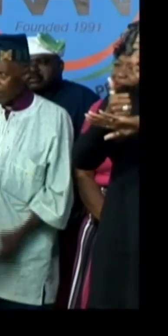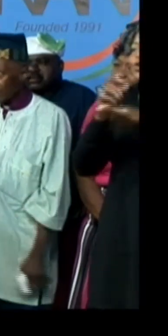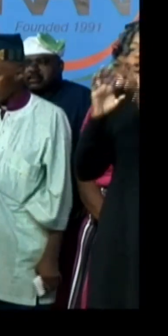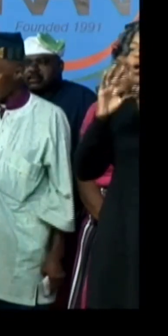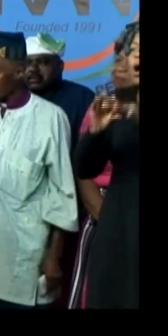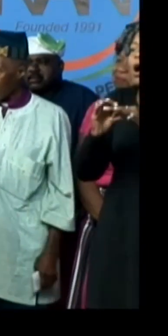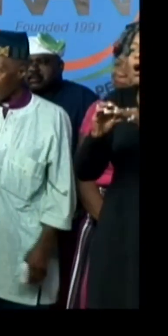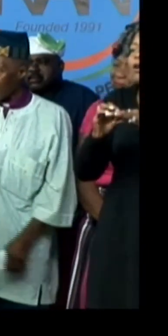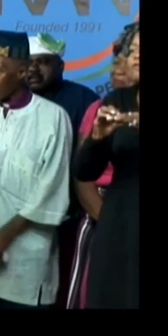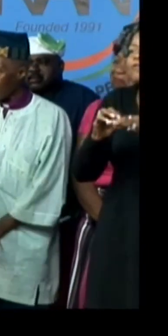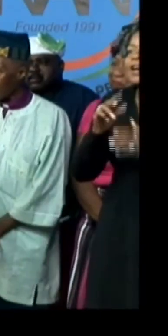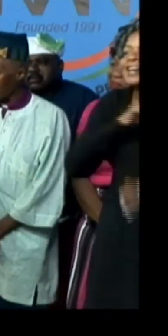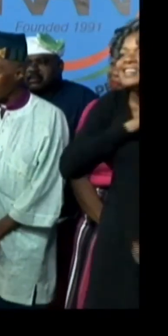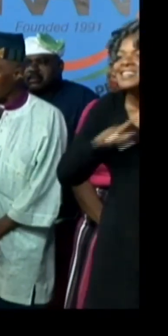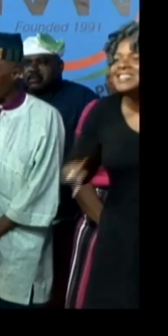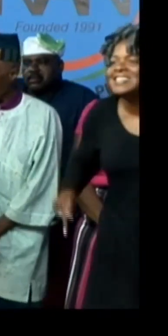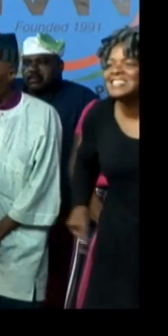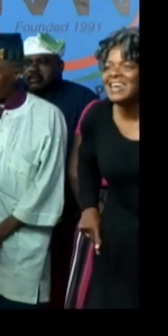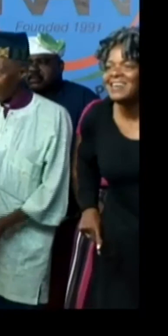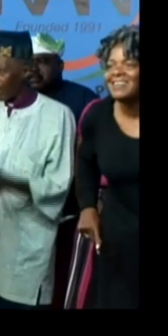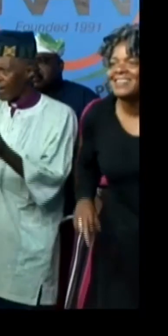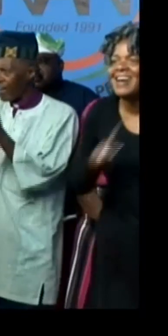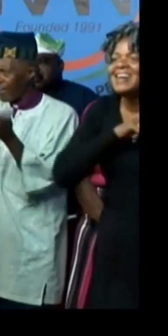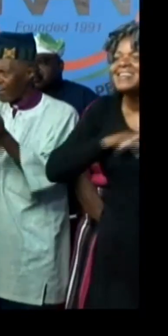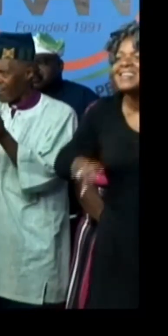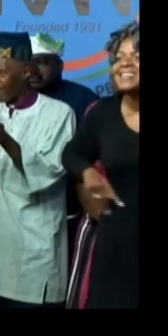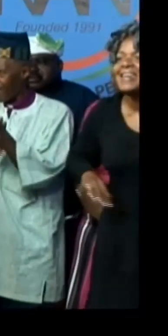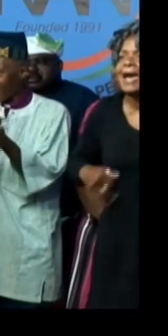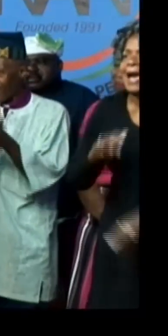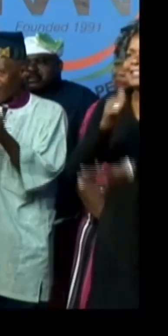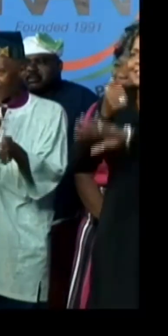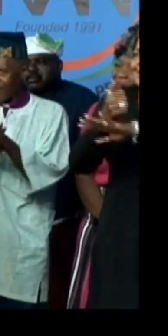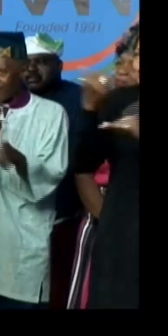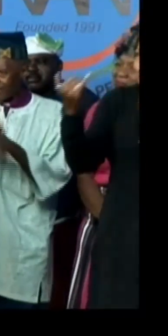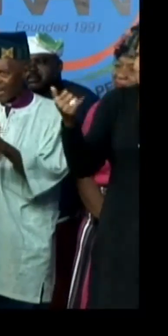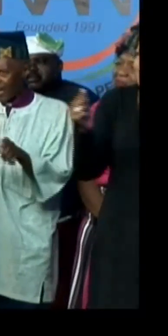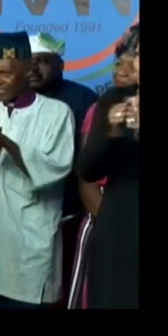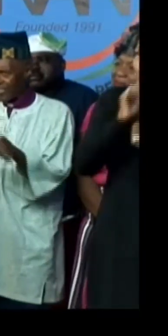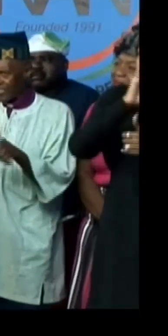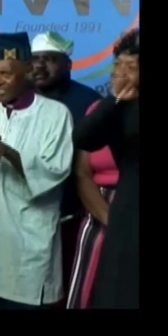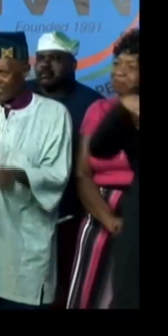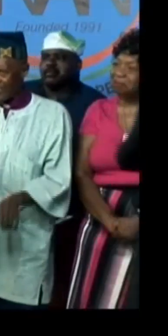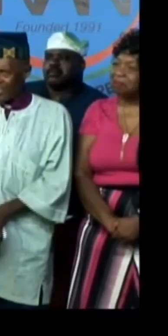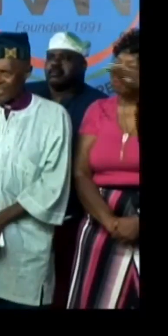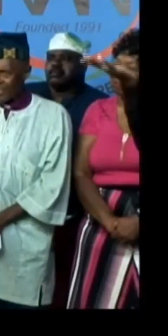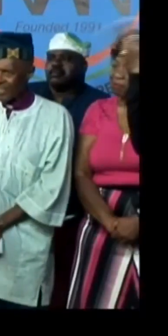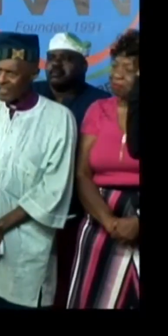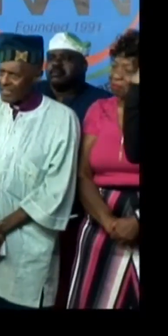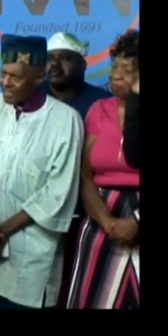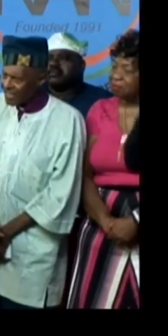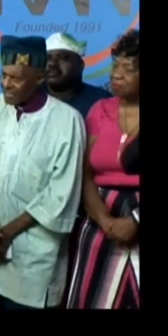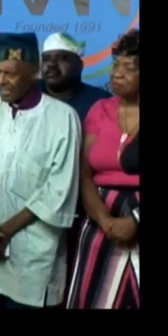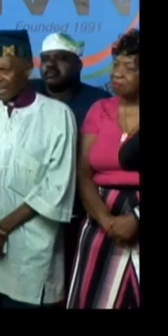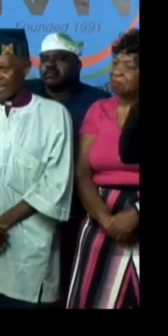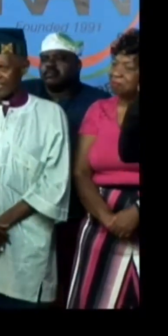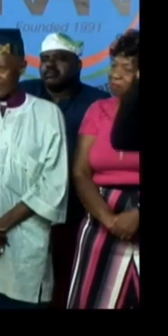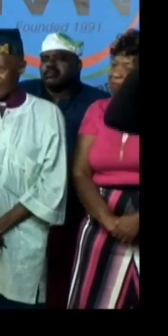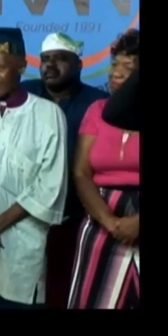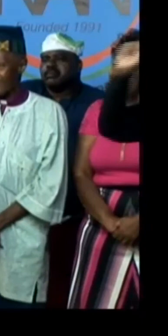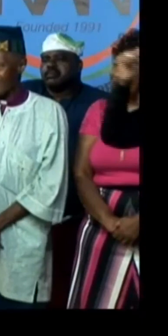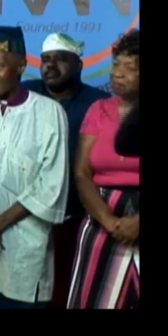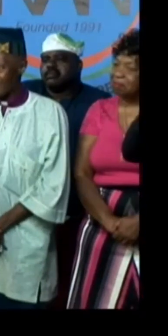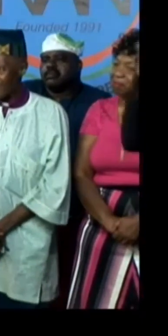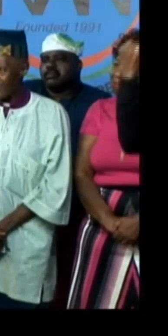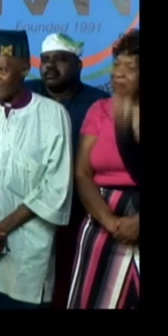Baptist preacher from Atlanta, Georgia, who never held office, who never ran an election, but